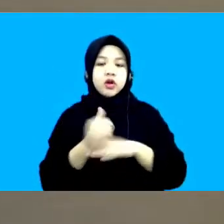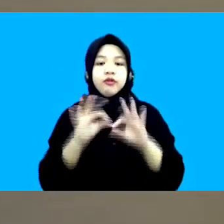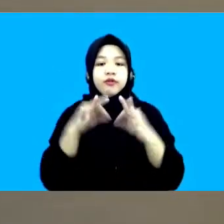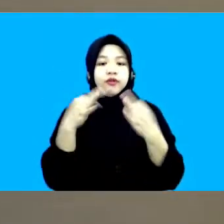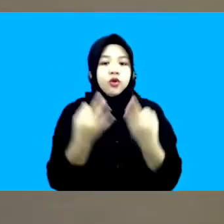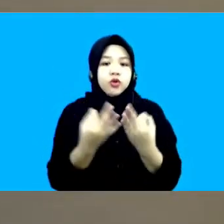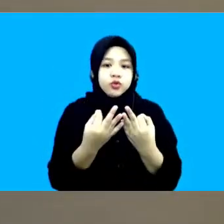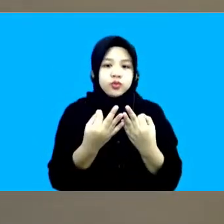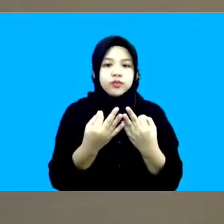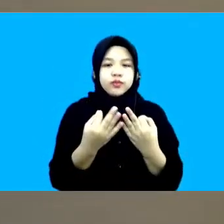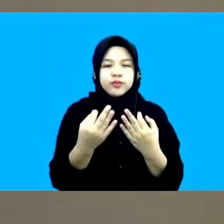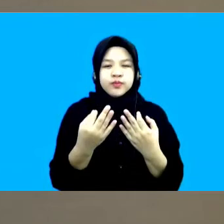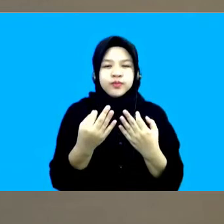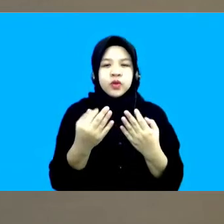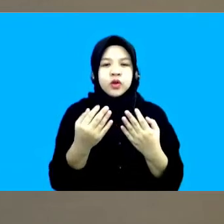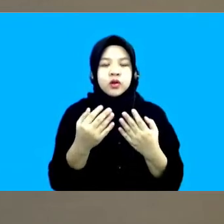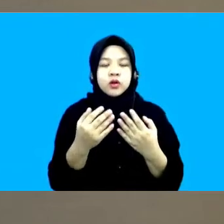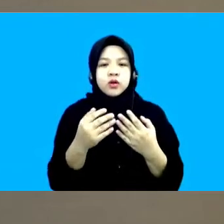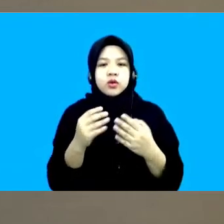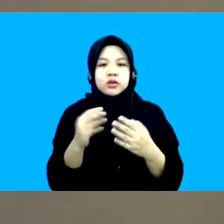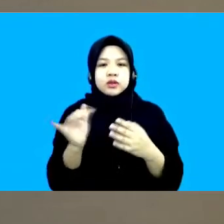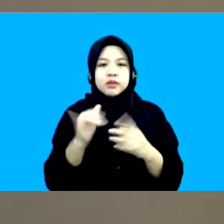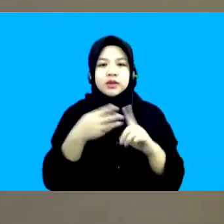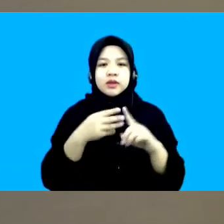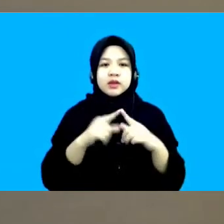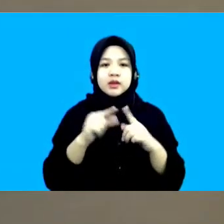us. But once it's been